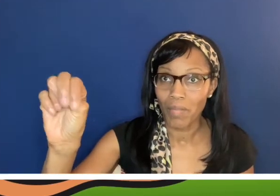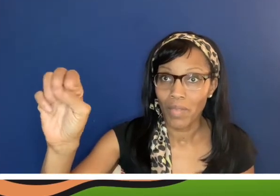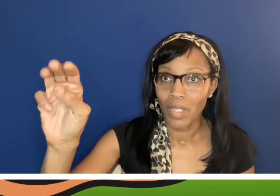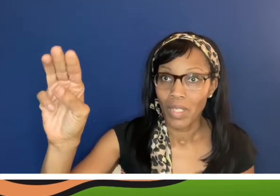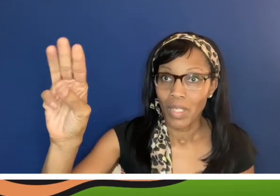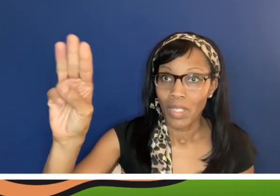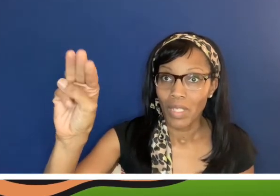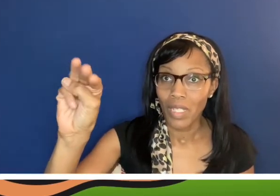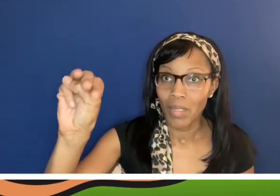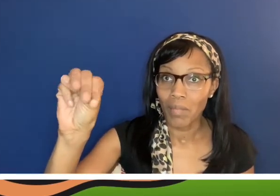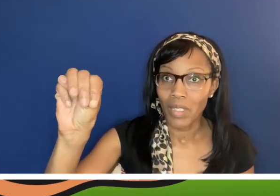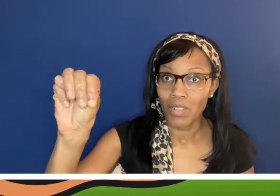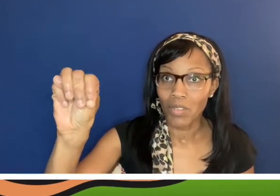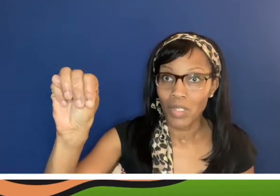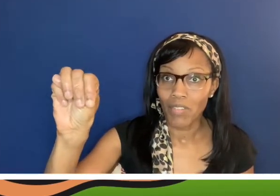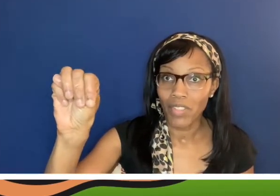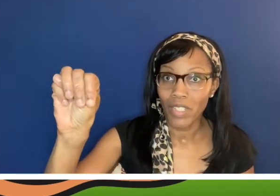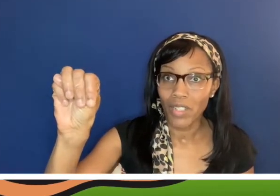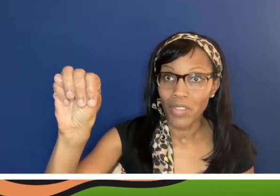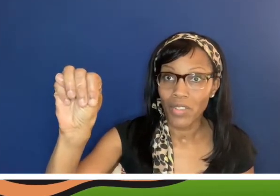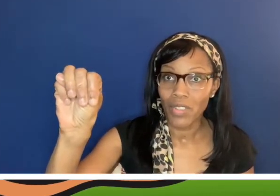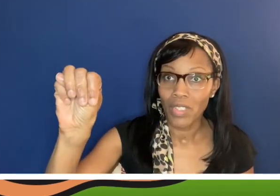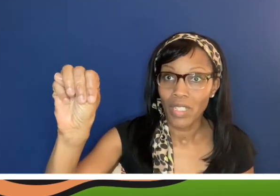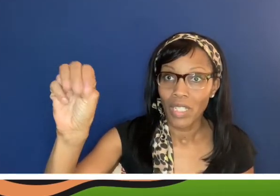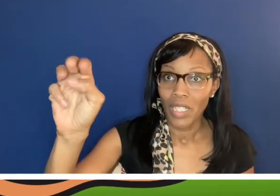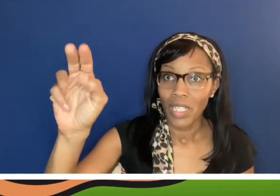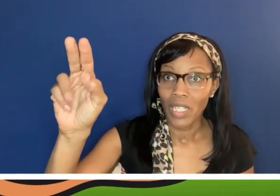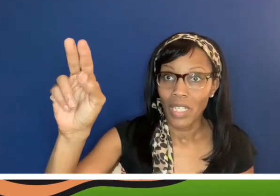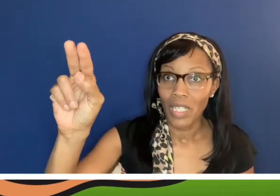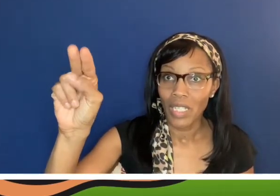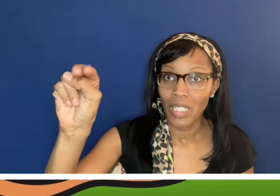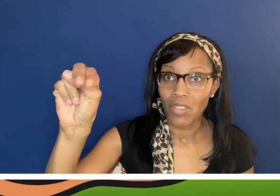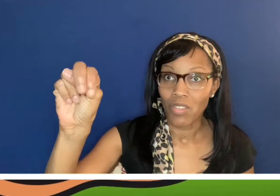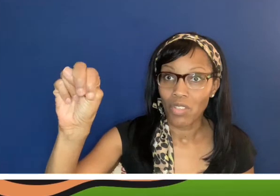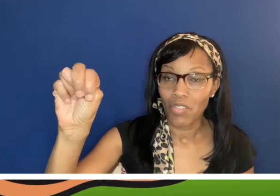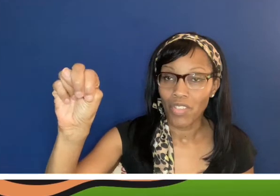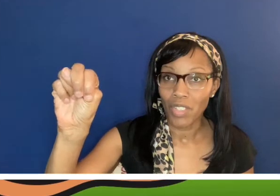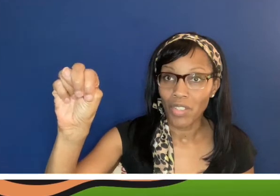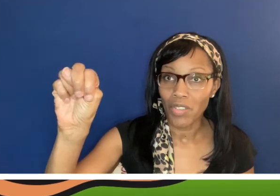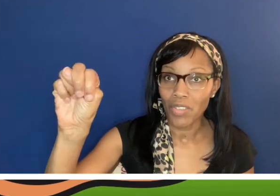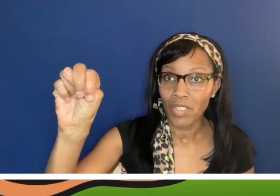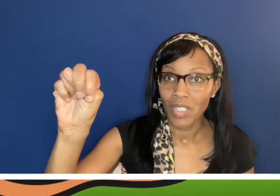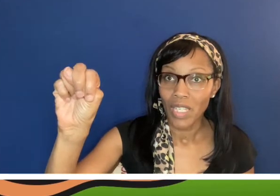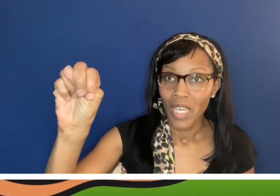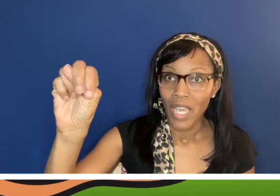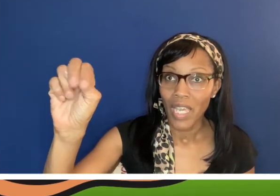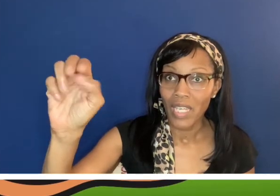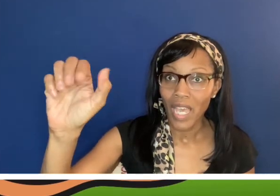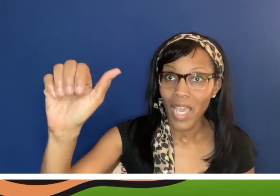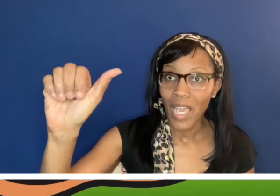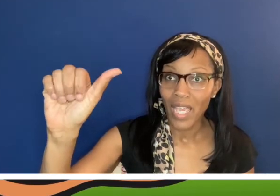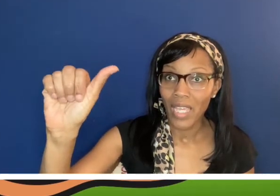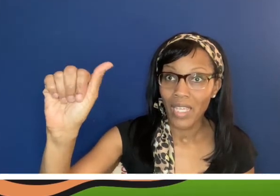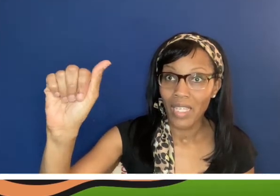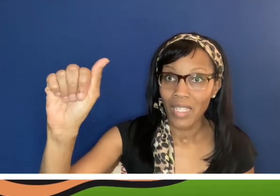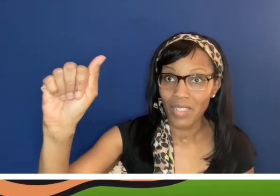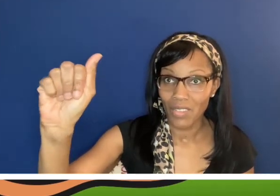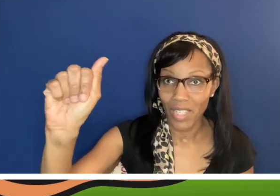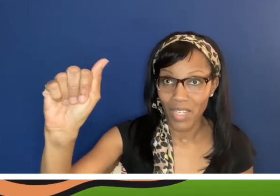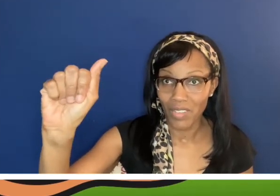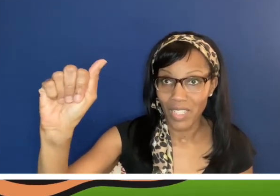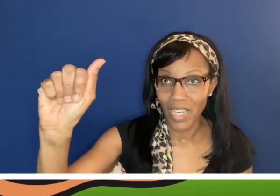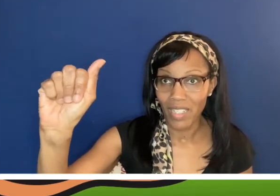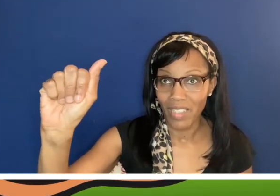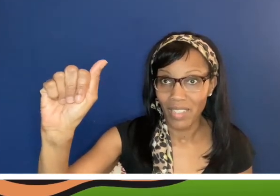thumb. M is 3 fingers, N is 2 fingers, and A is